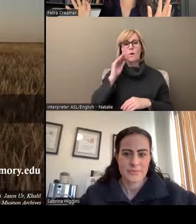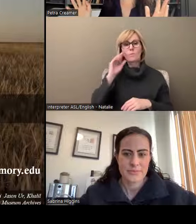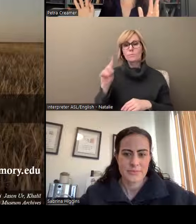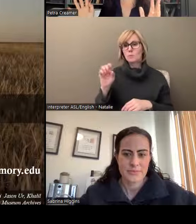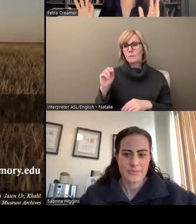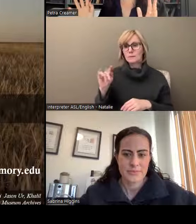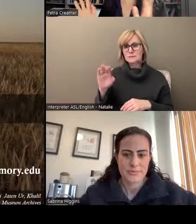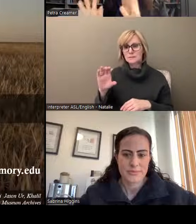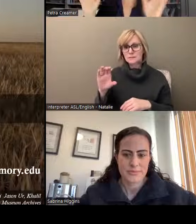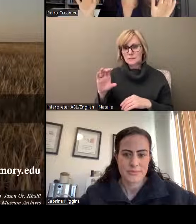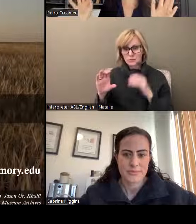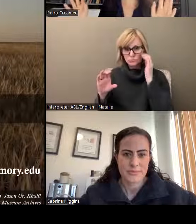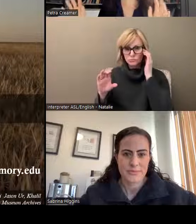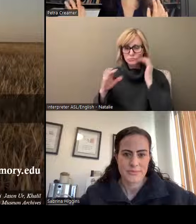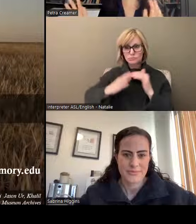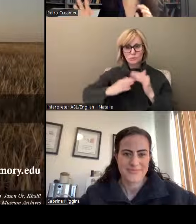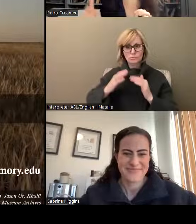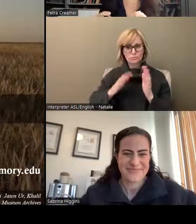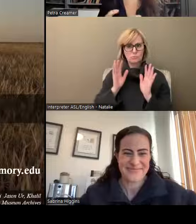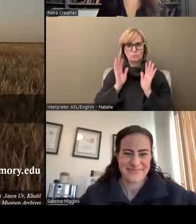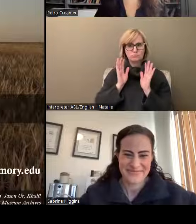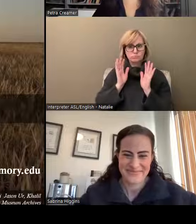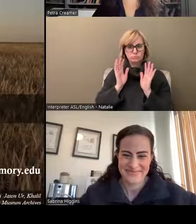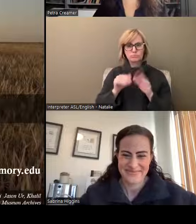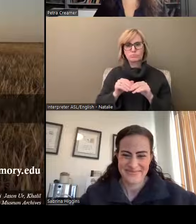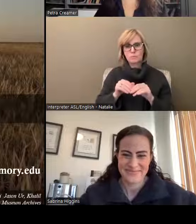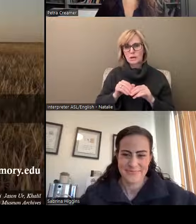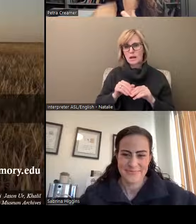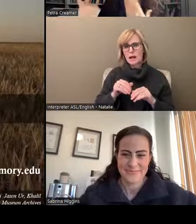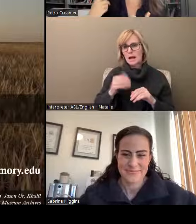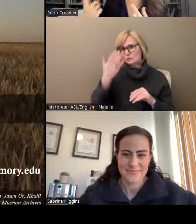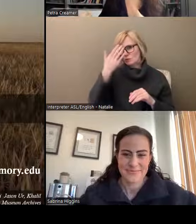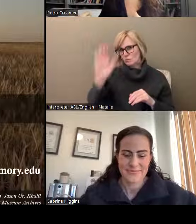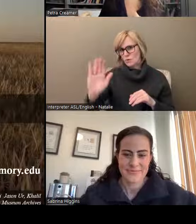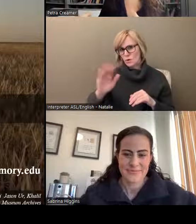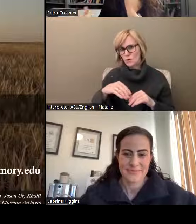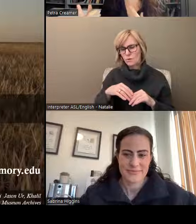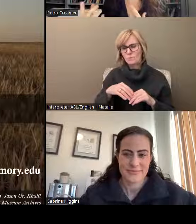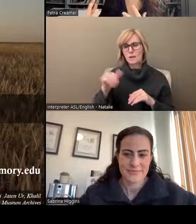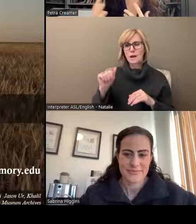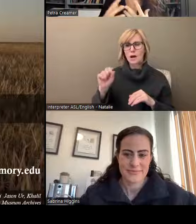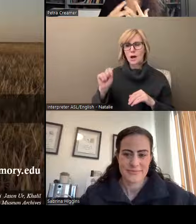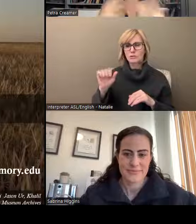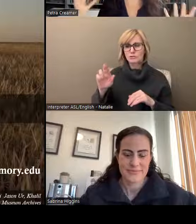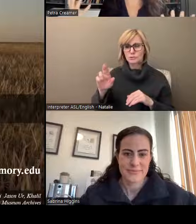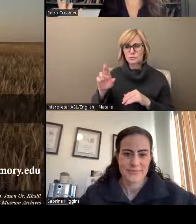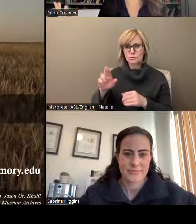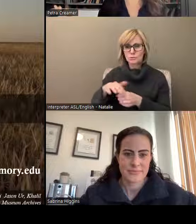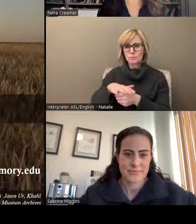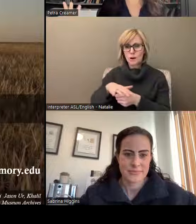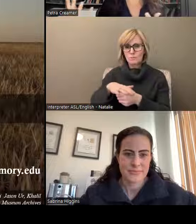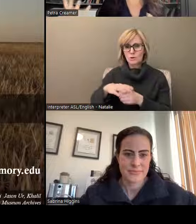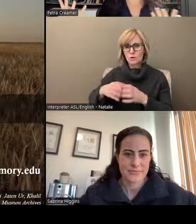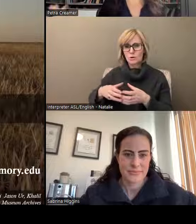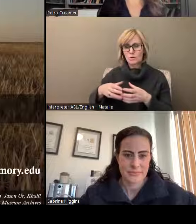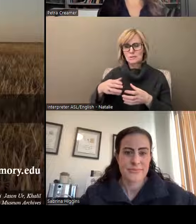will totally step back on that one. I actually really don't know. And even in Ashur proper, there's a very wide variety